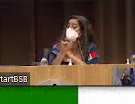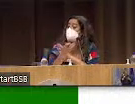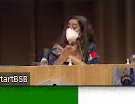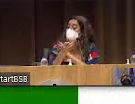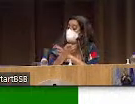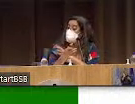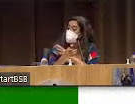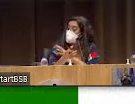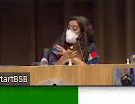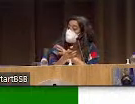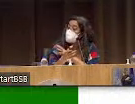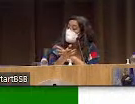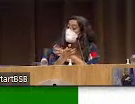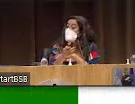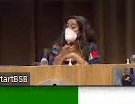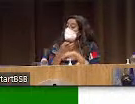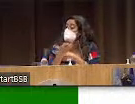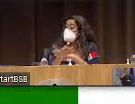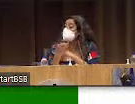myalgia,